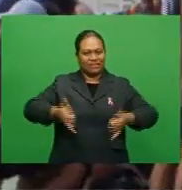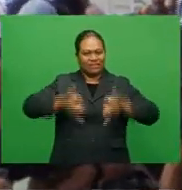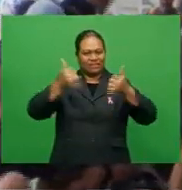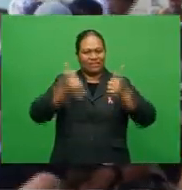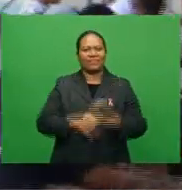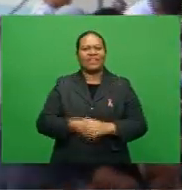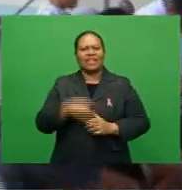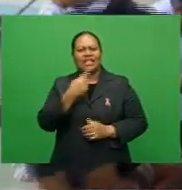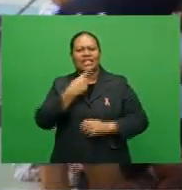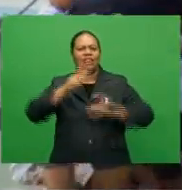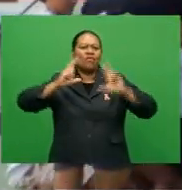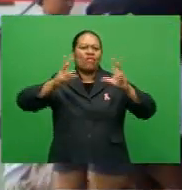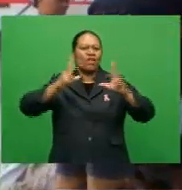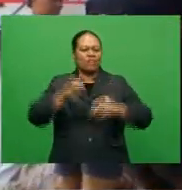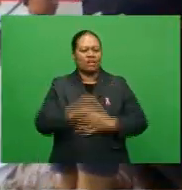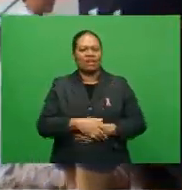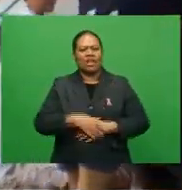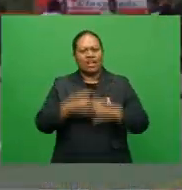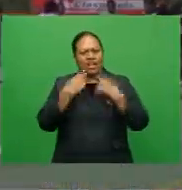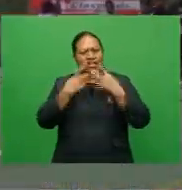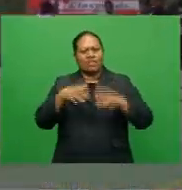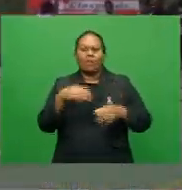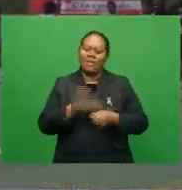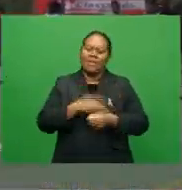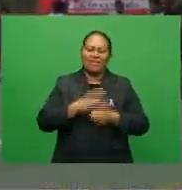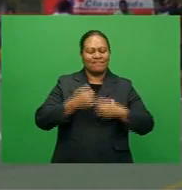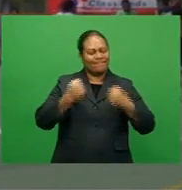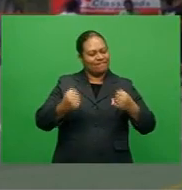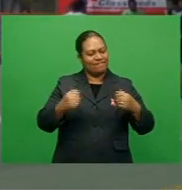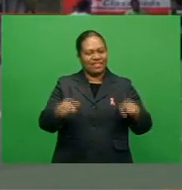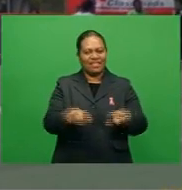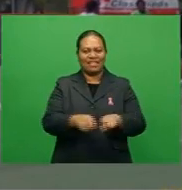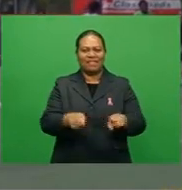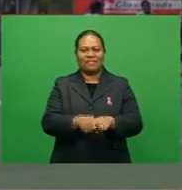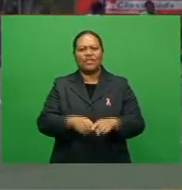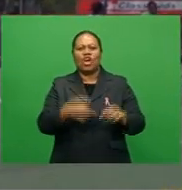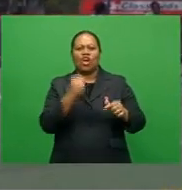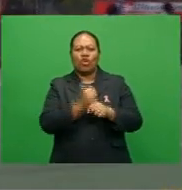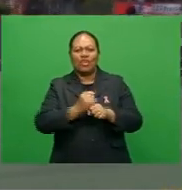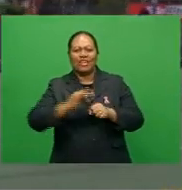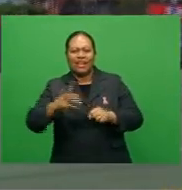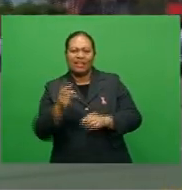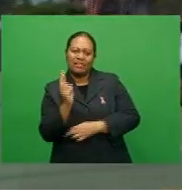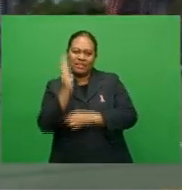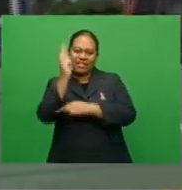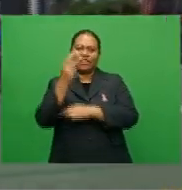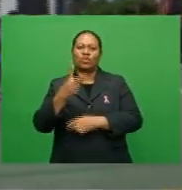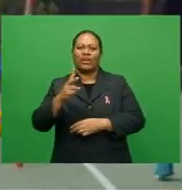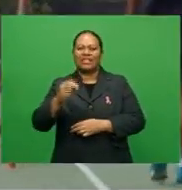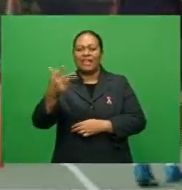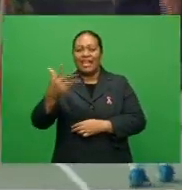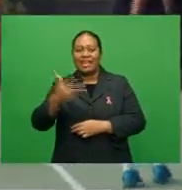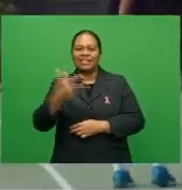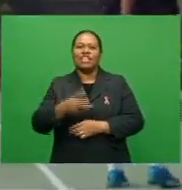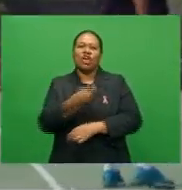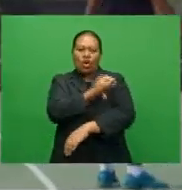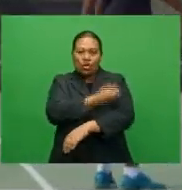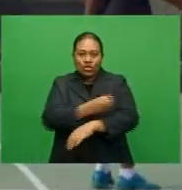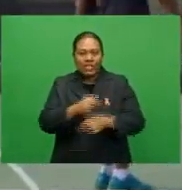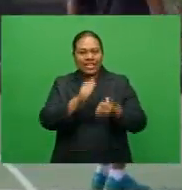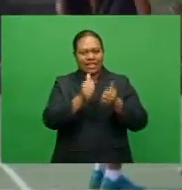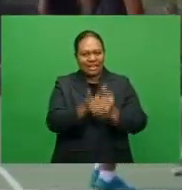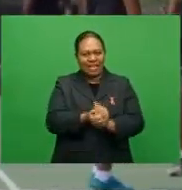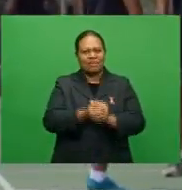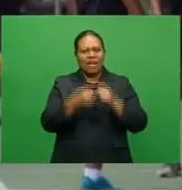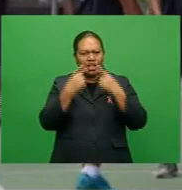Ngoneali, volleyball is an escape while staying fit at the same time. Ngoneali represented Fiji in the 2018 Oceania Games and knows